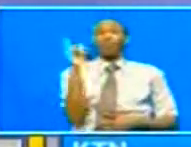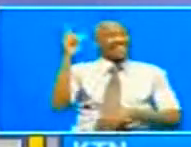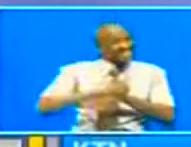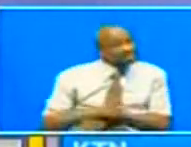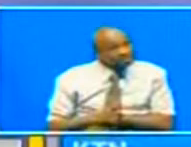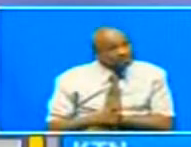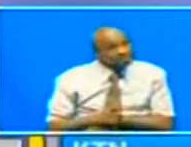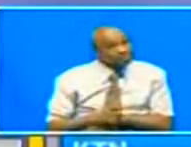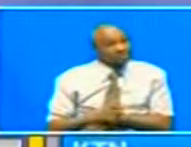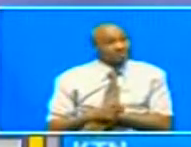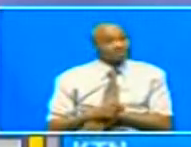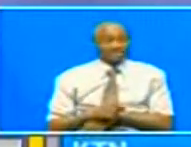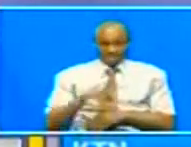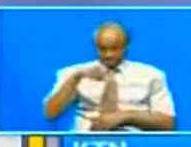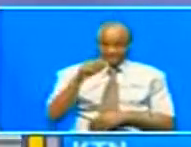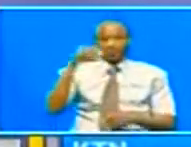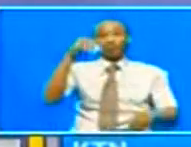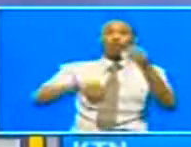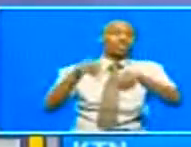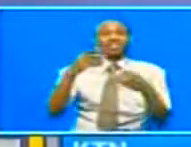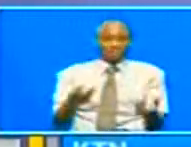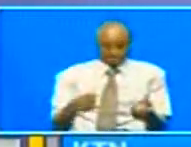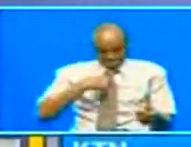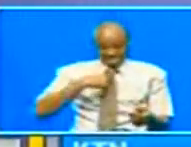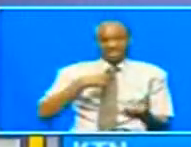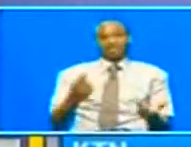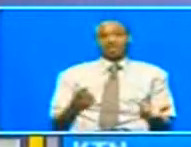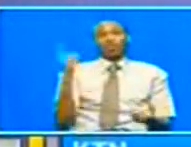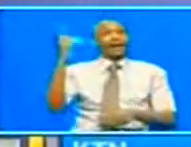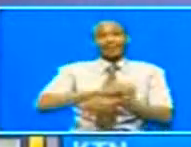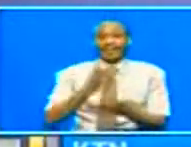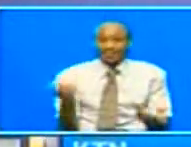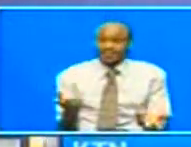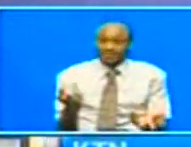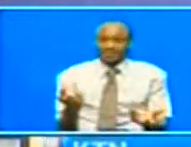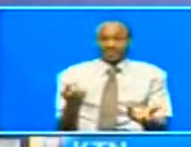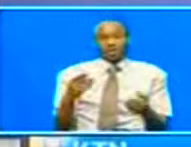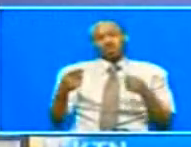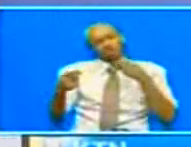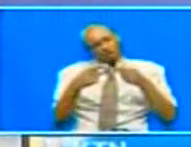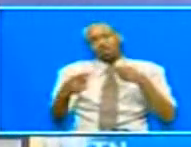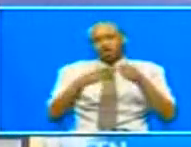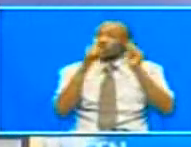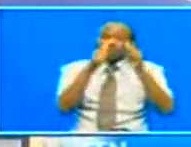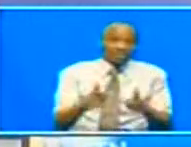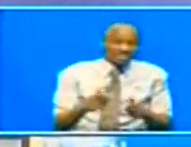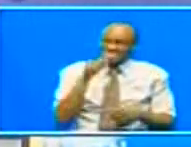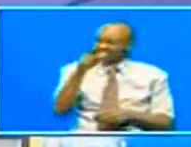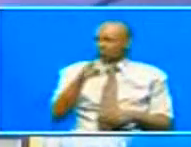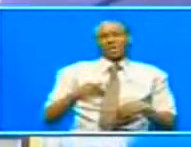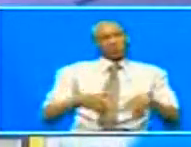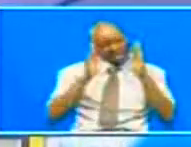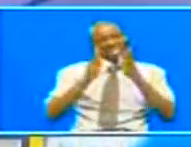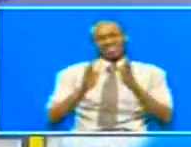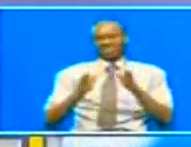day. They voted me one day with short notice. So those are malicious,